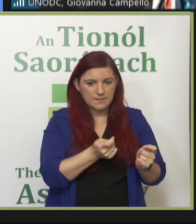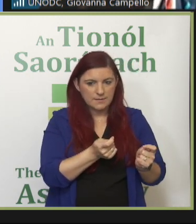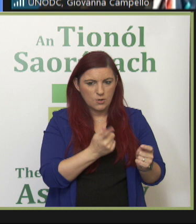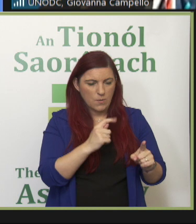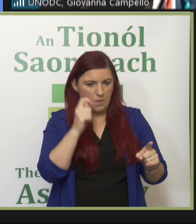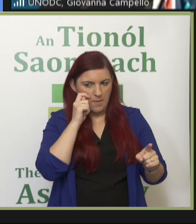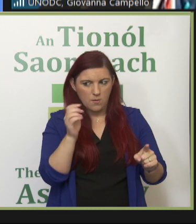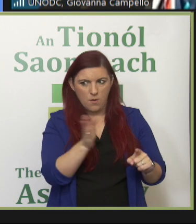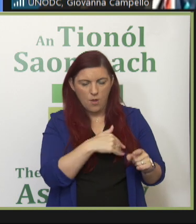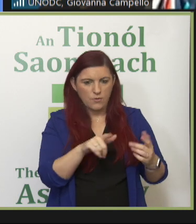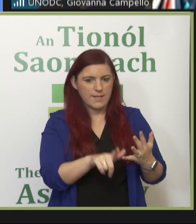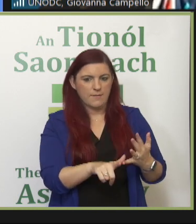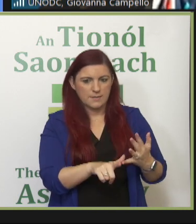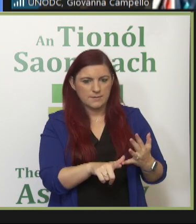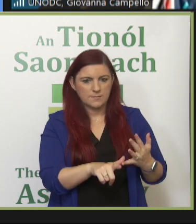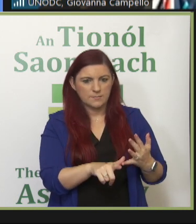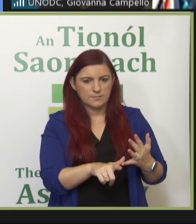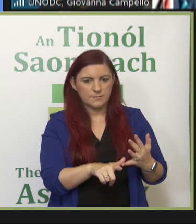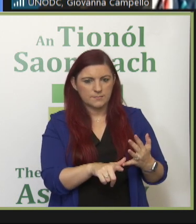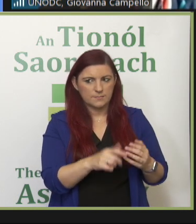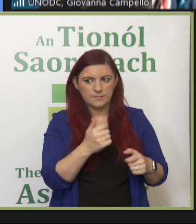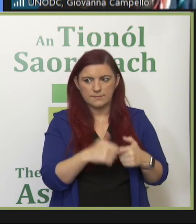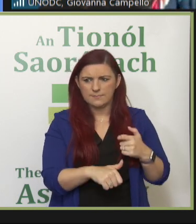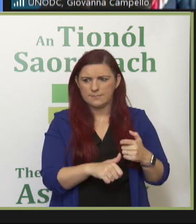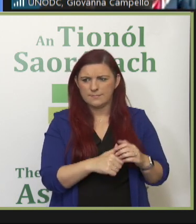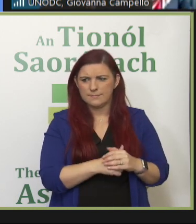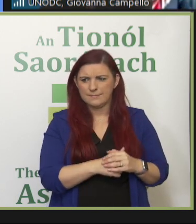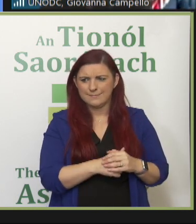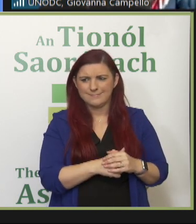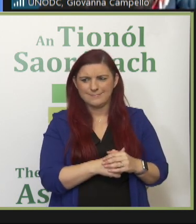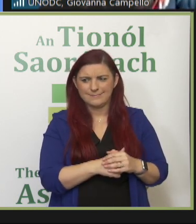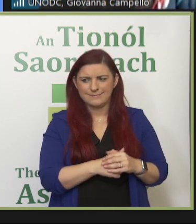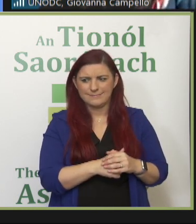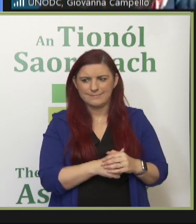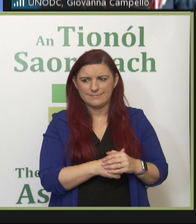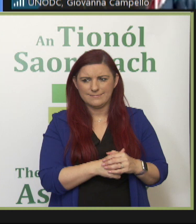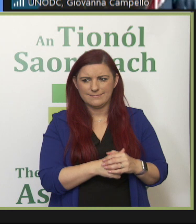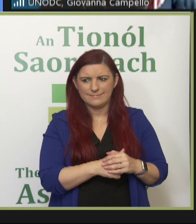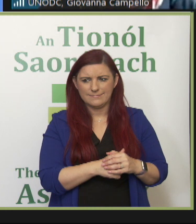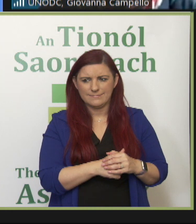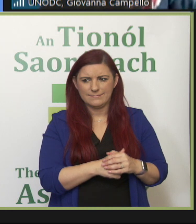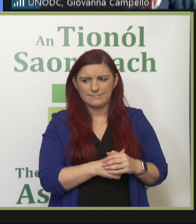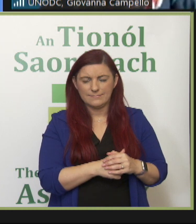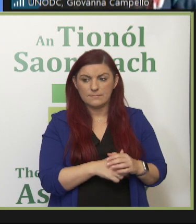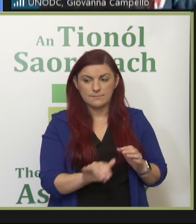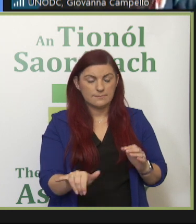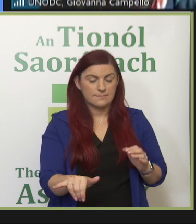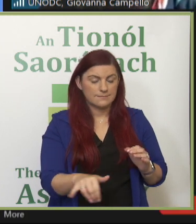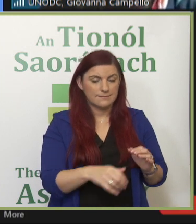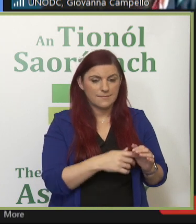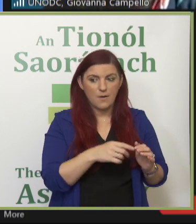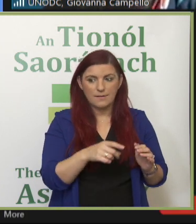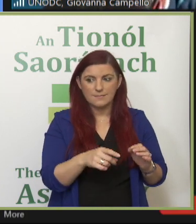of this treatment is. And in too many countries still, people who use drugs and people with drug